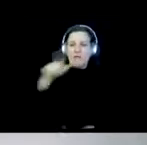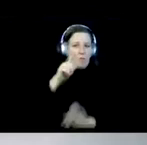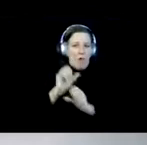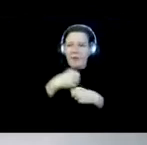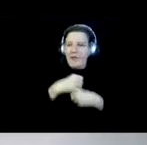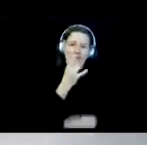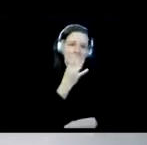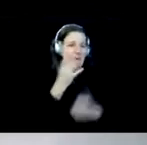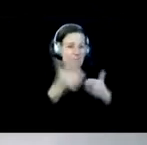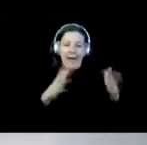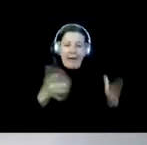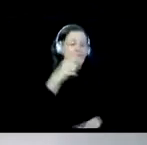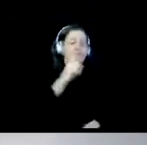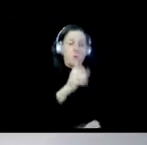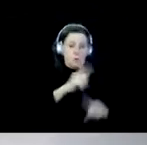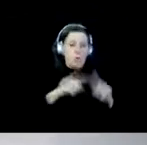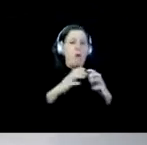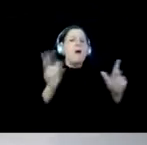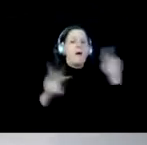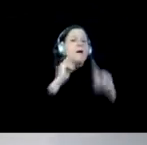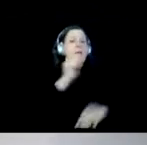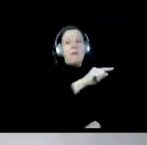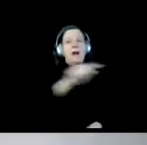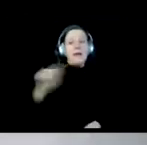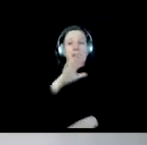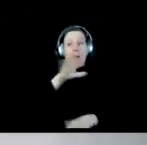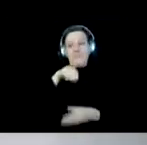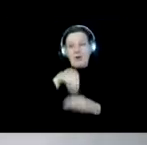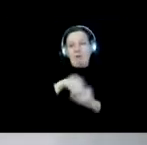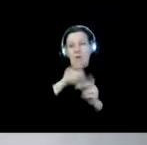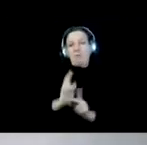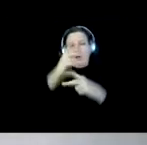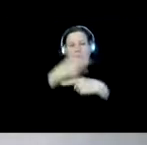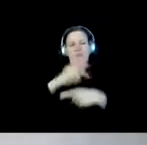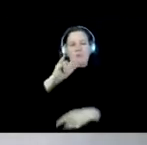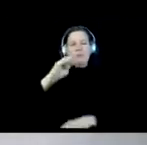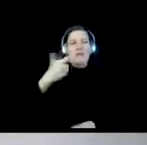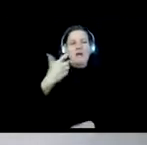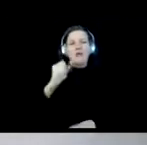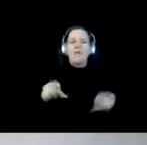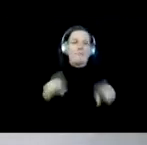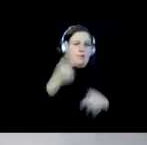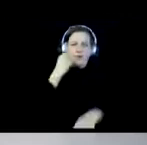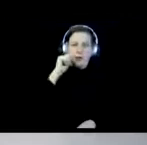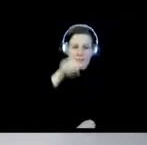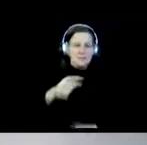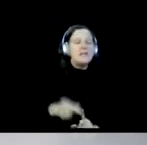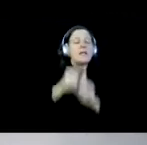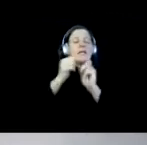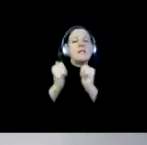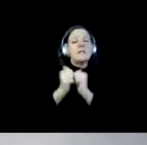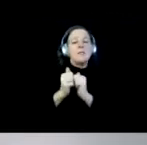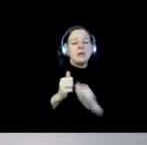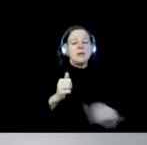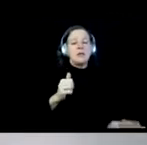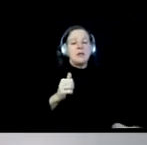sure, but there's a lot of other people that are brought into the production of the images, which can be said the same for you, especially with the more